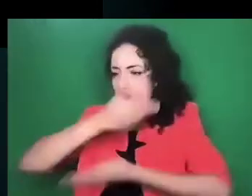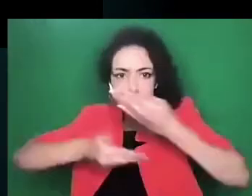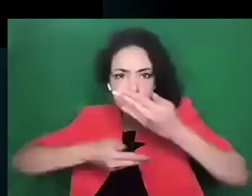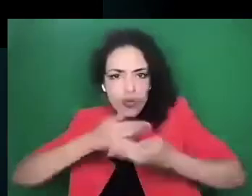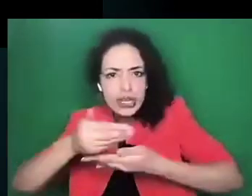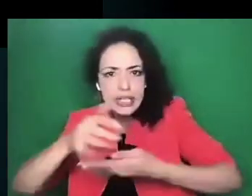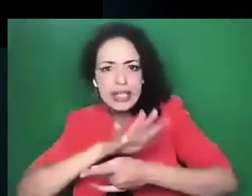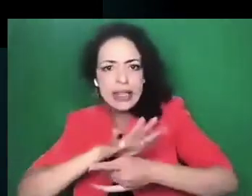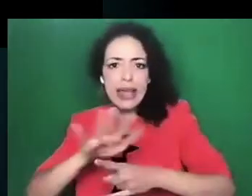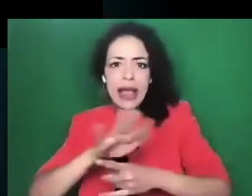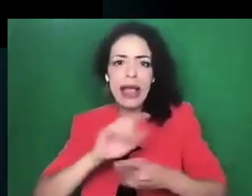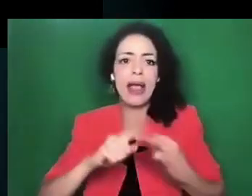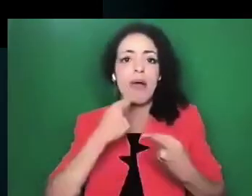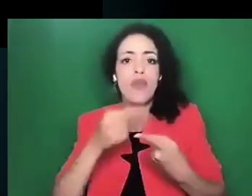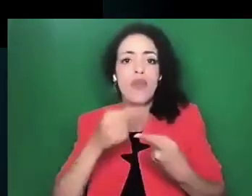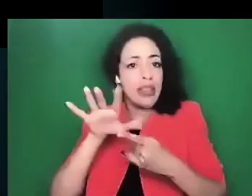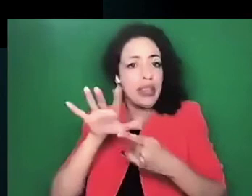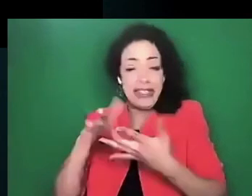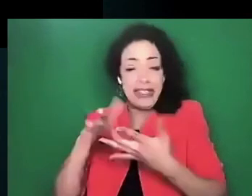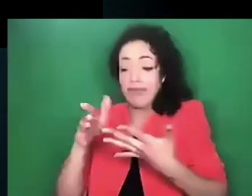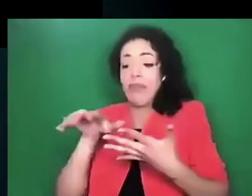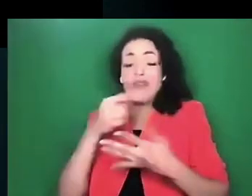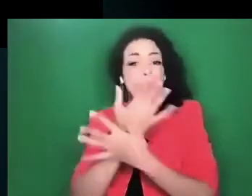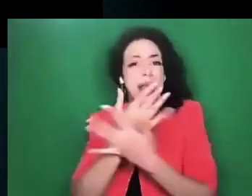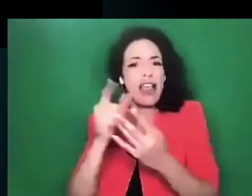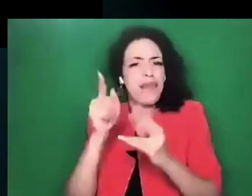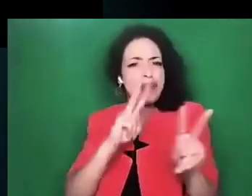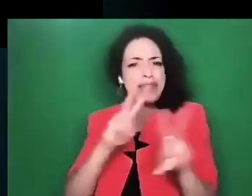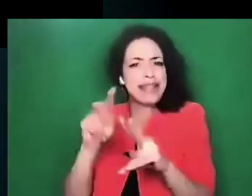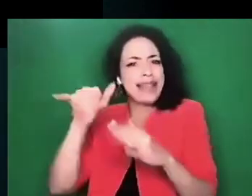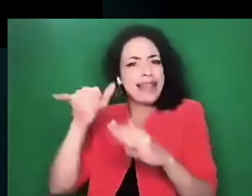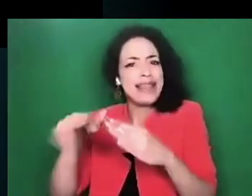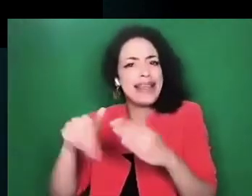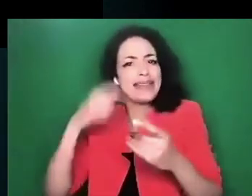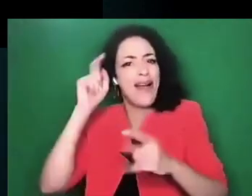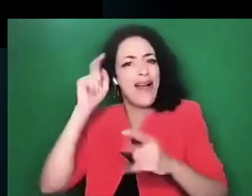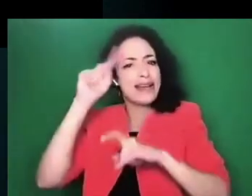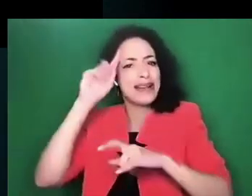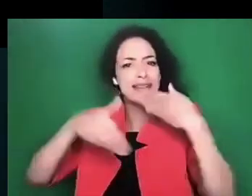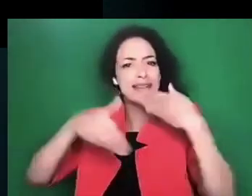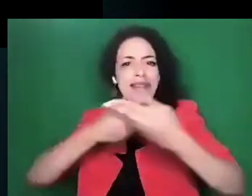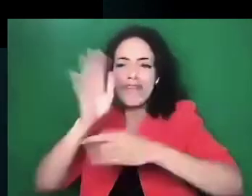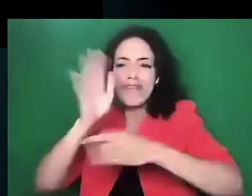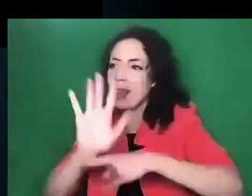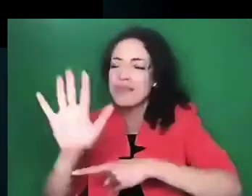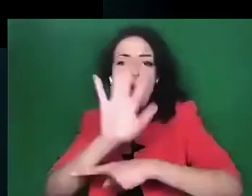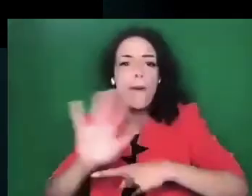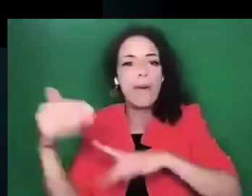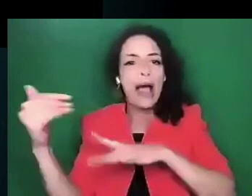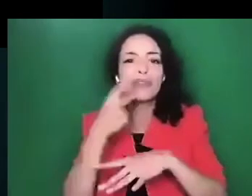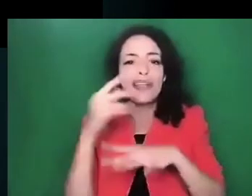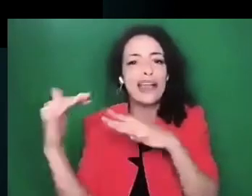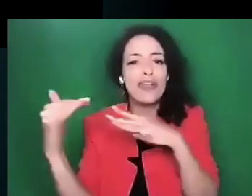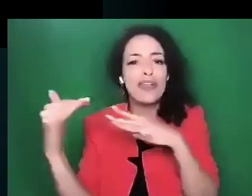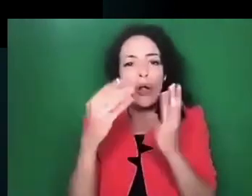film, The English Patient, which many of us have seen. And while the Kit Kat is no longer there, because as I said, it was demolished in the